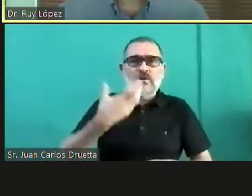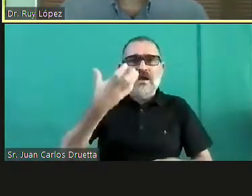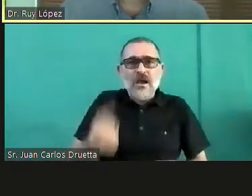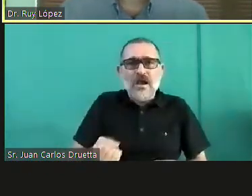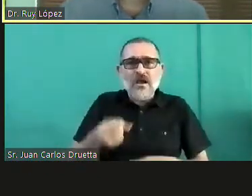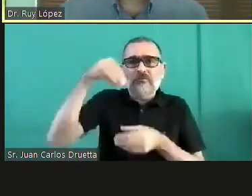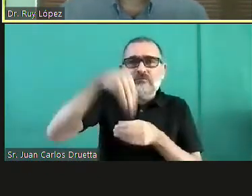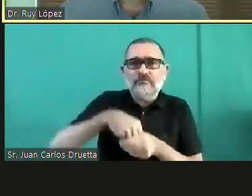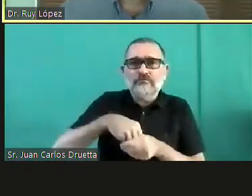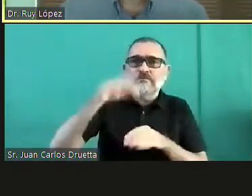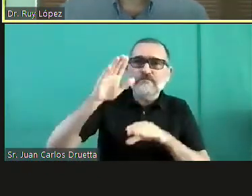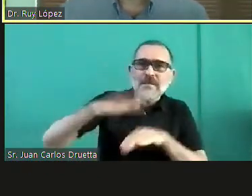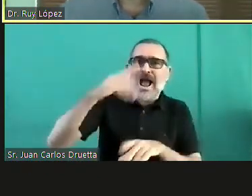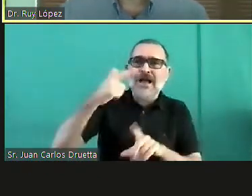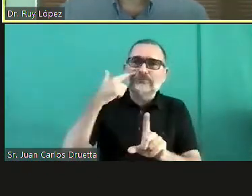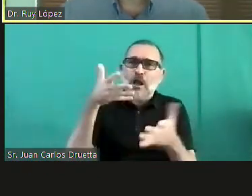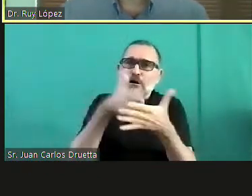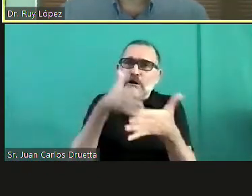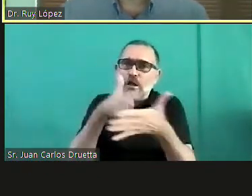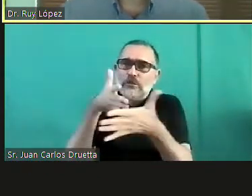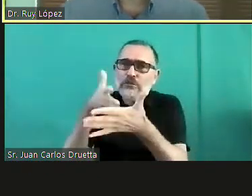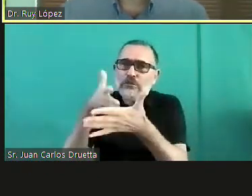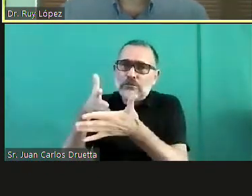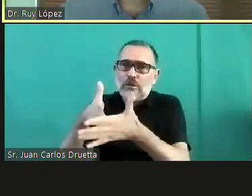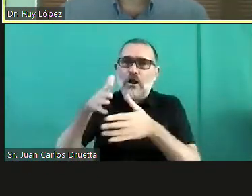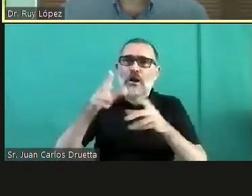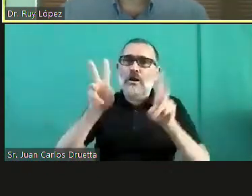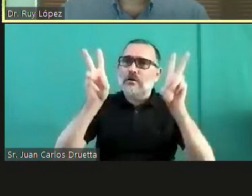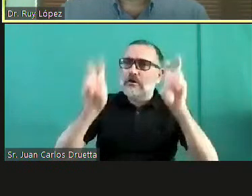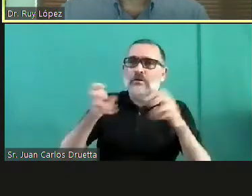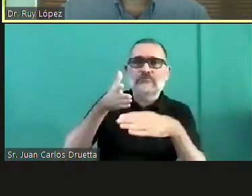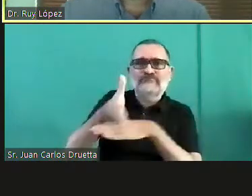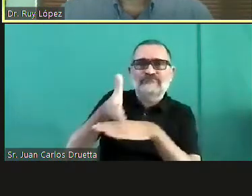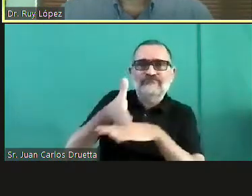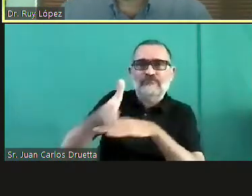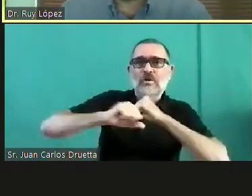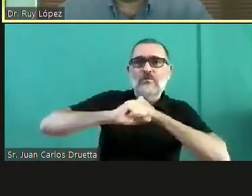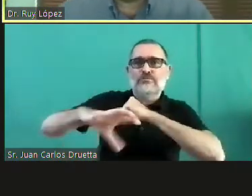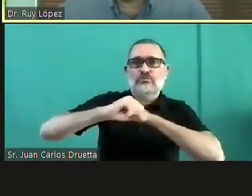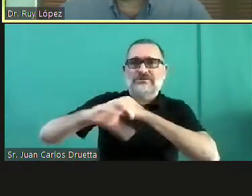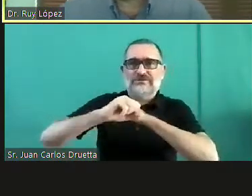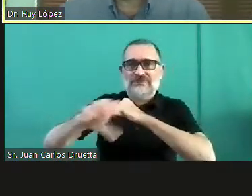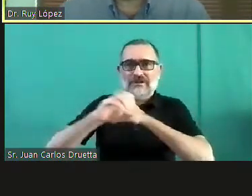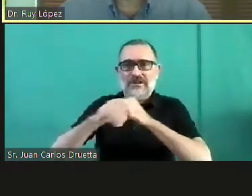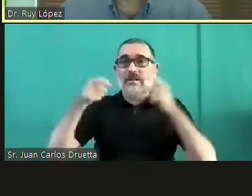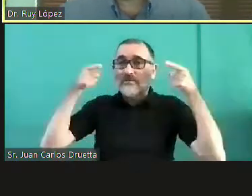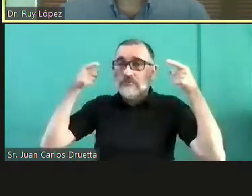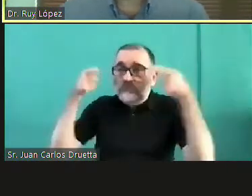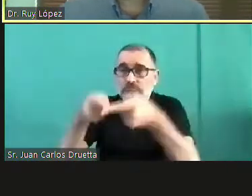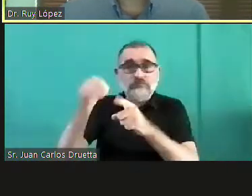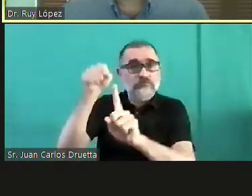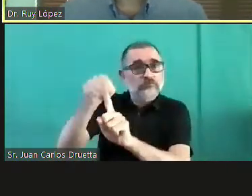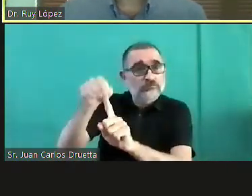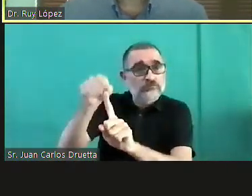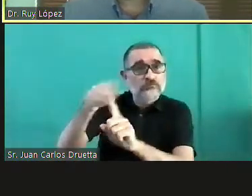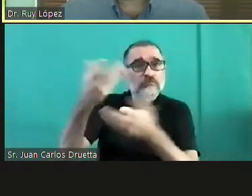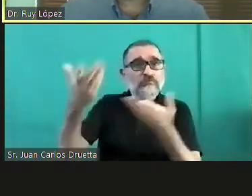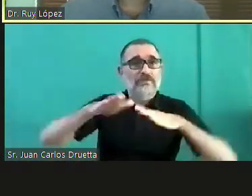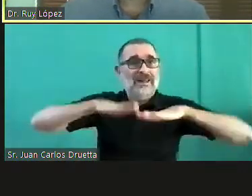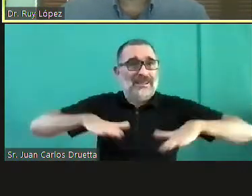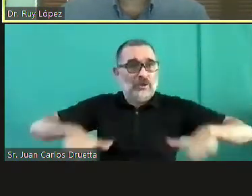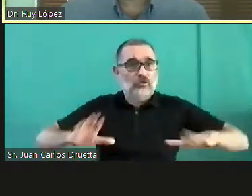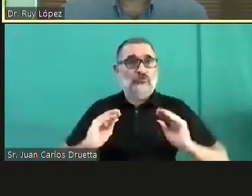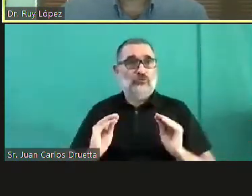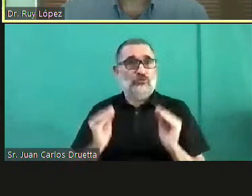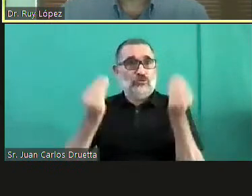breastfeeding as a healthier lifestyle. And we're putting this together with our actions in response to the